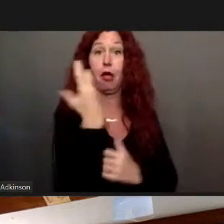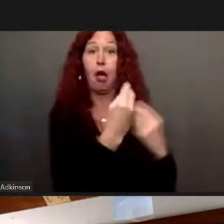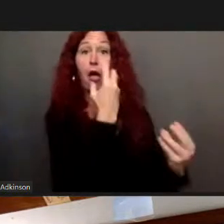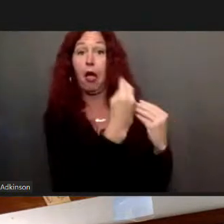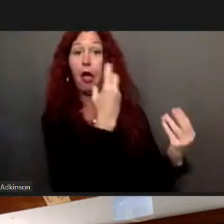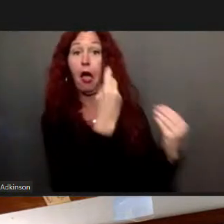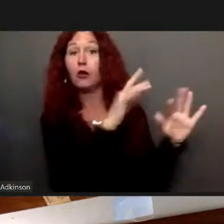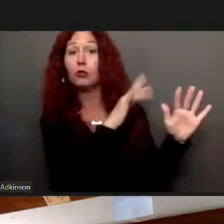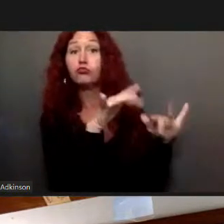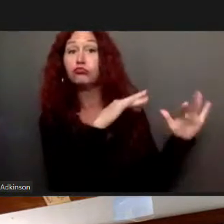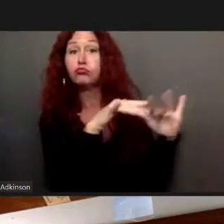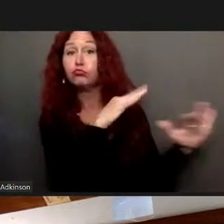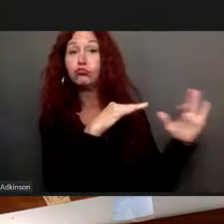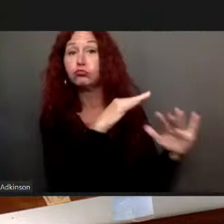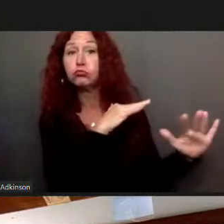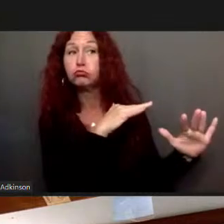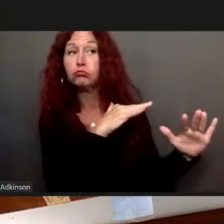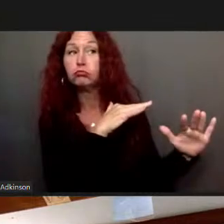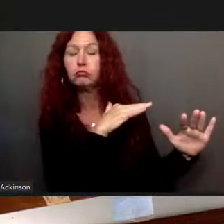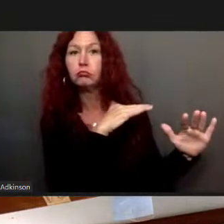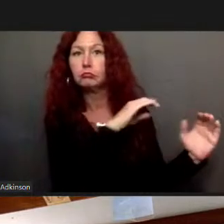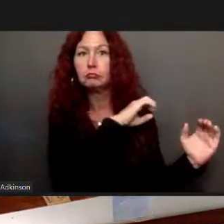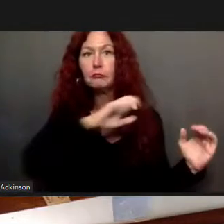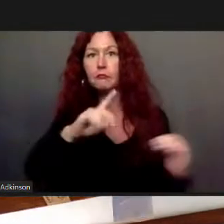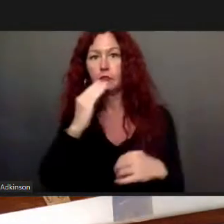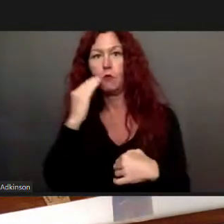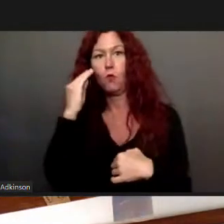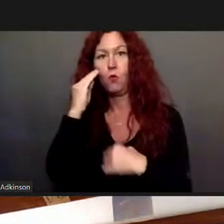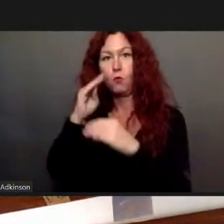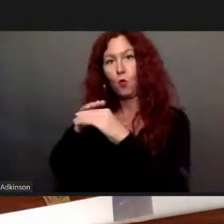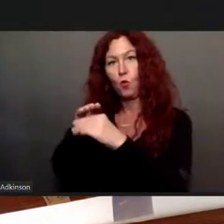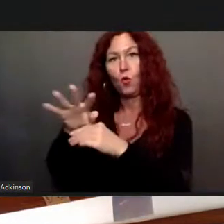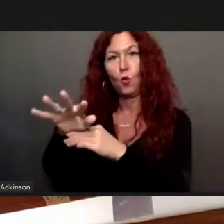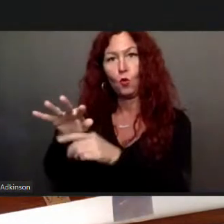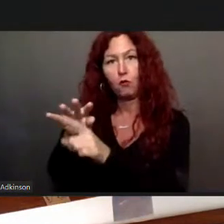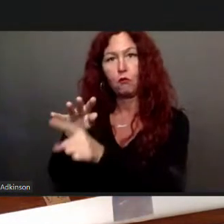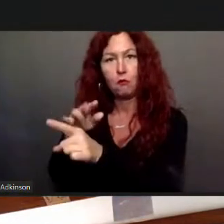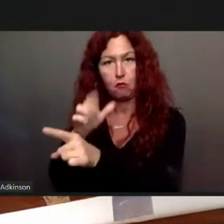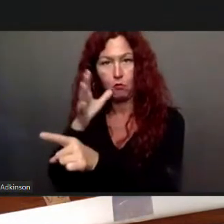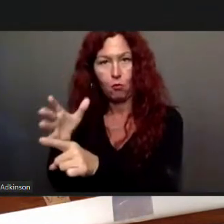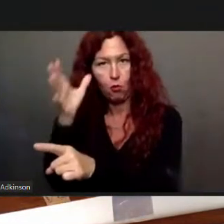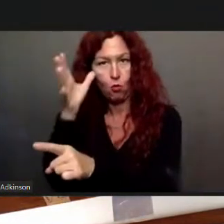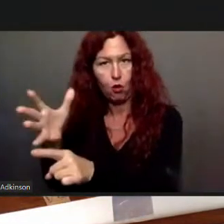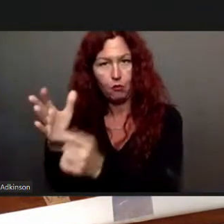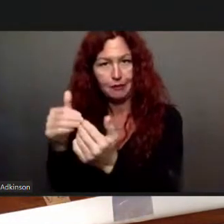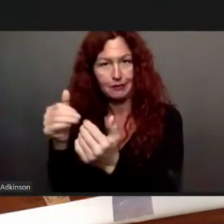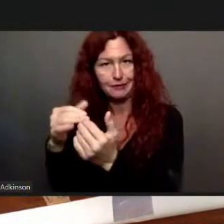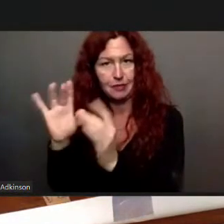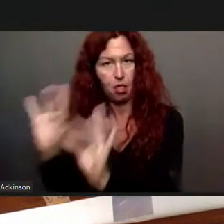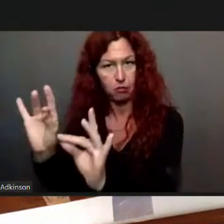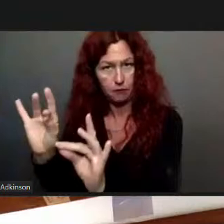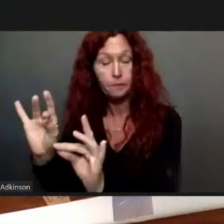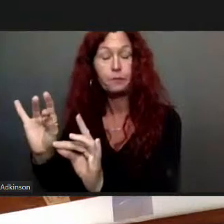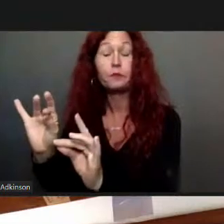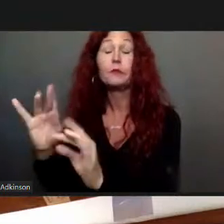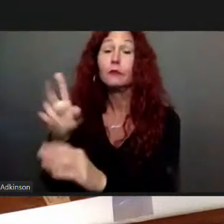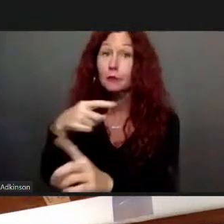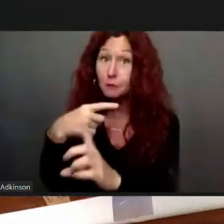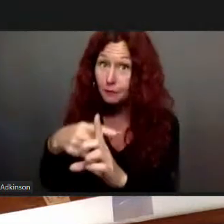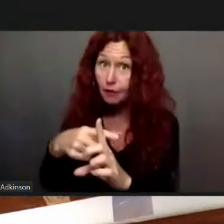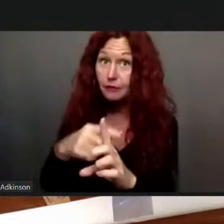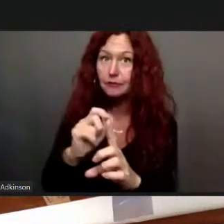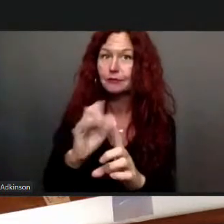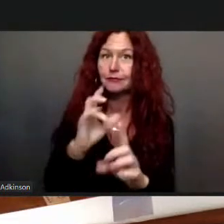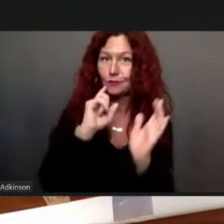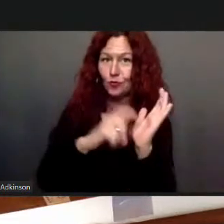going to work, et cetera. We have seen a surge in younger people, as you saw in the graph. That's a huge spike in younger